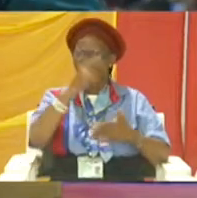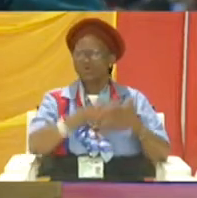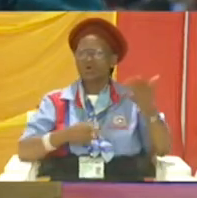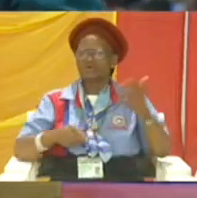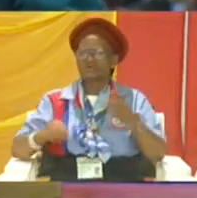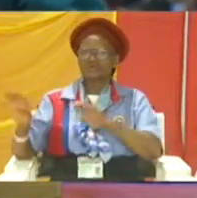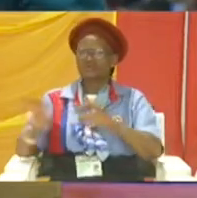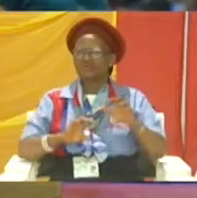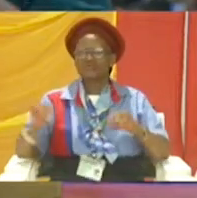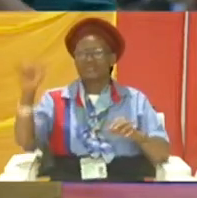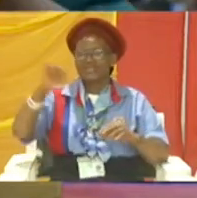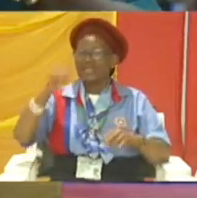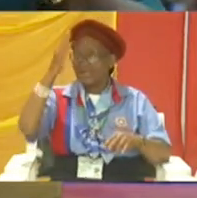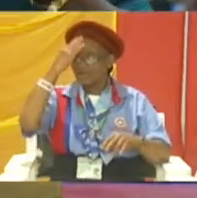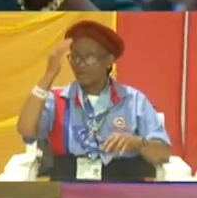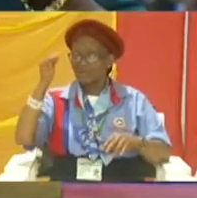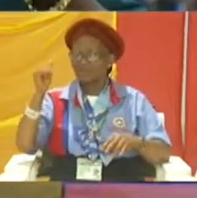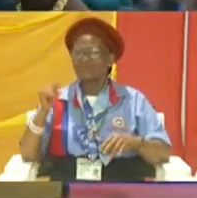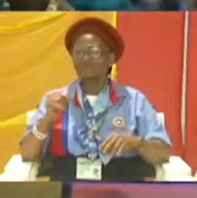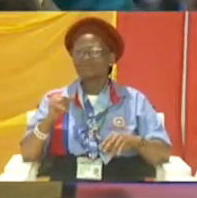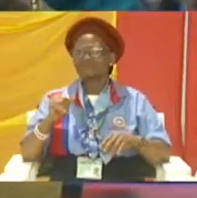What do they know? These